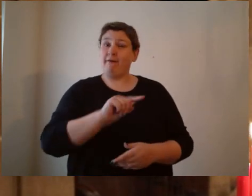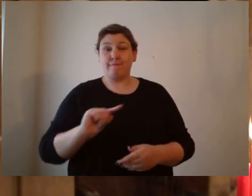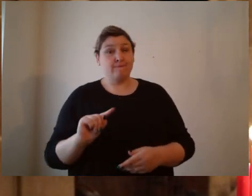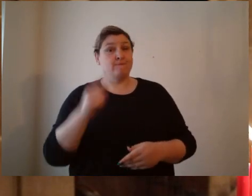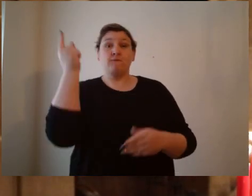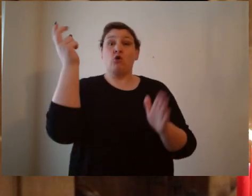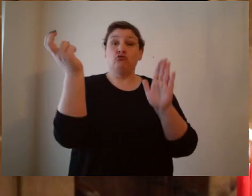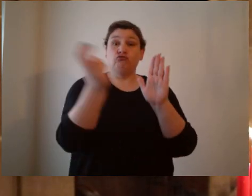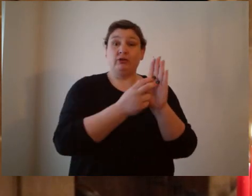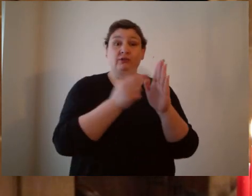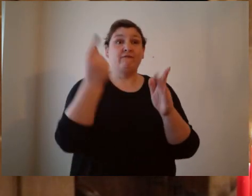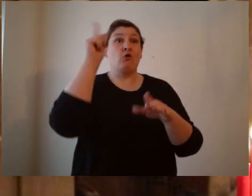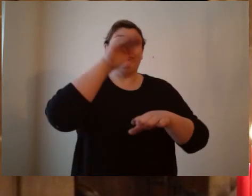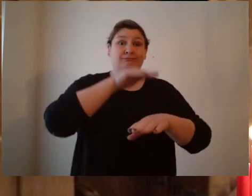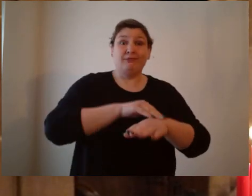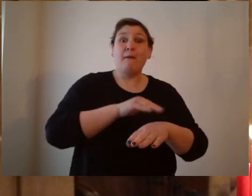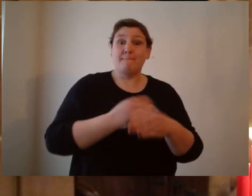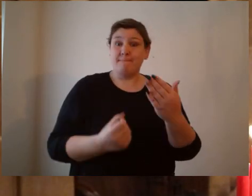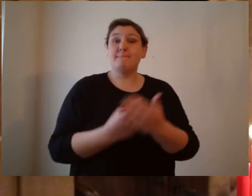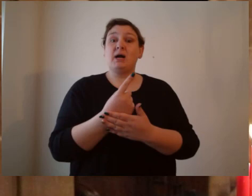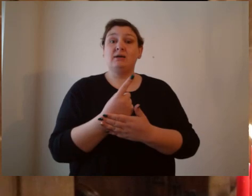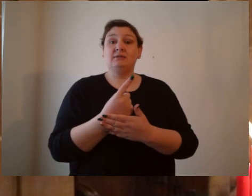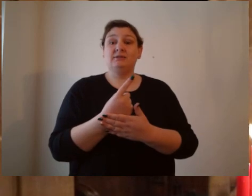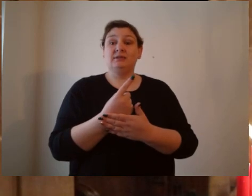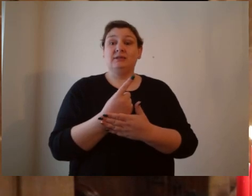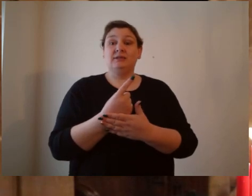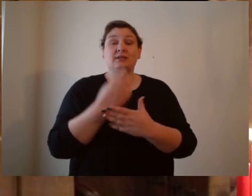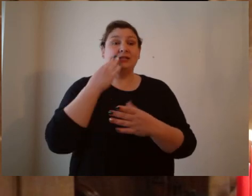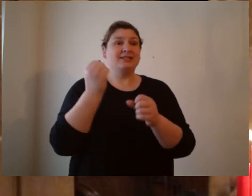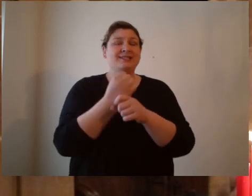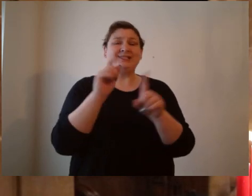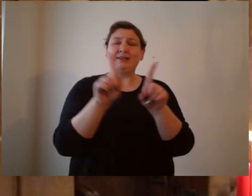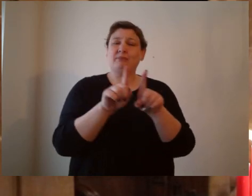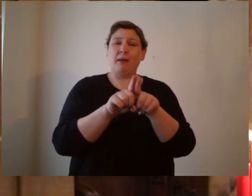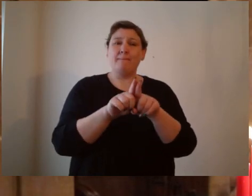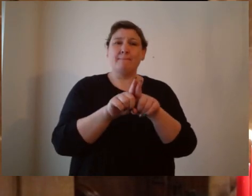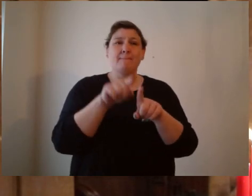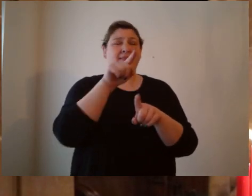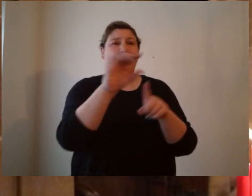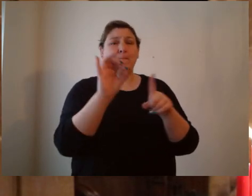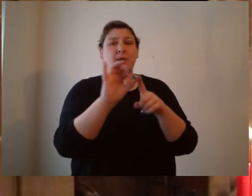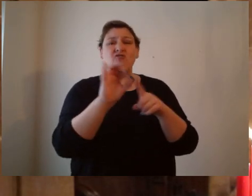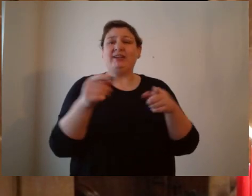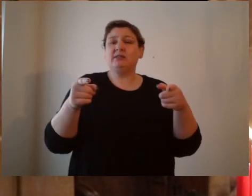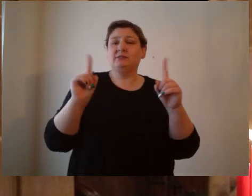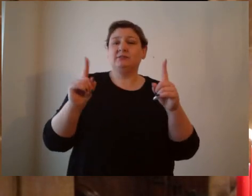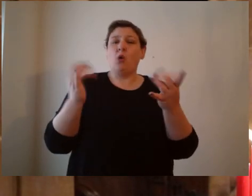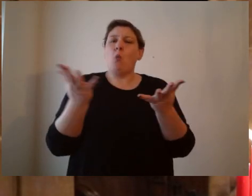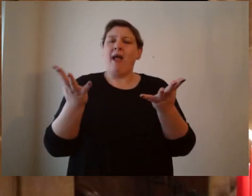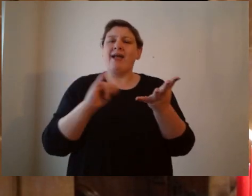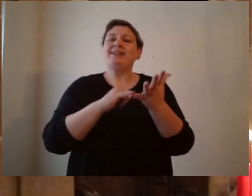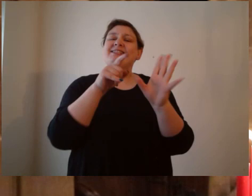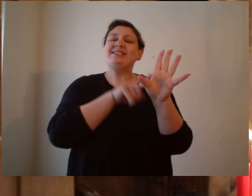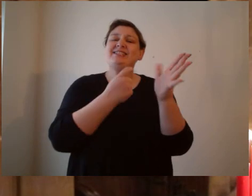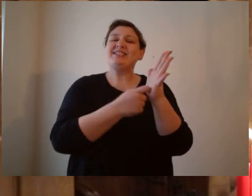This was the first registration and was taken while Quirinius was the governor of